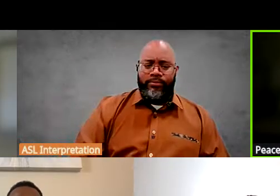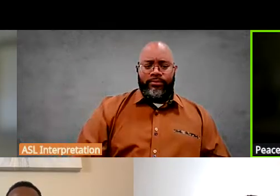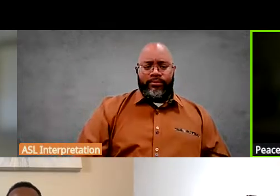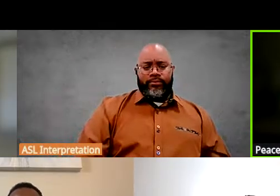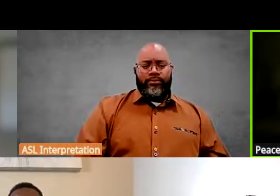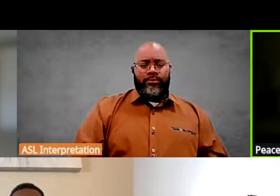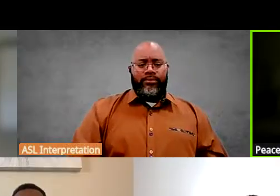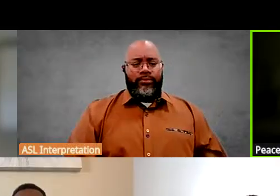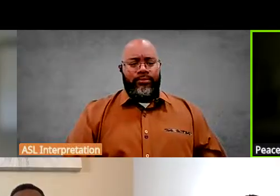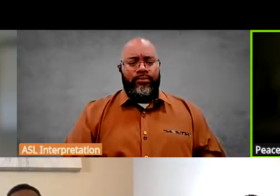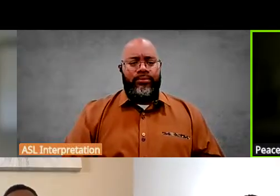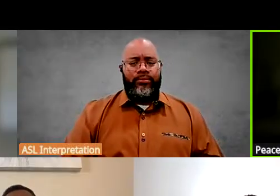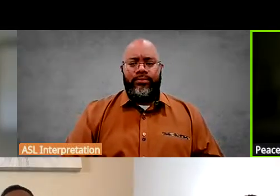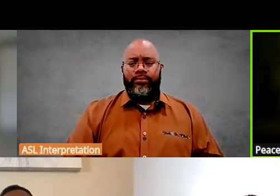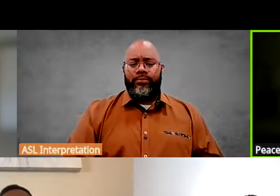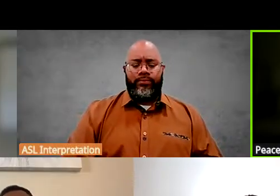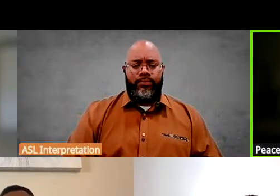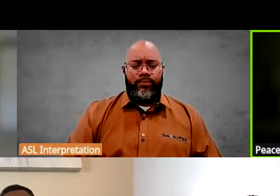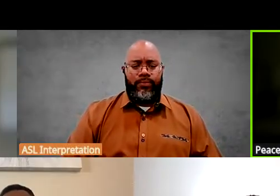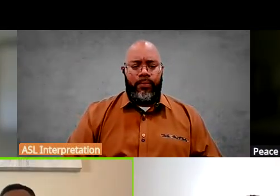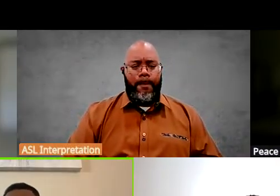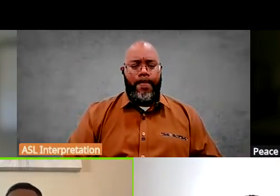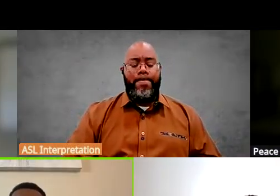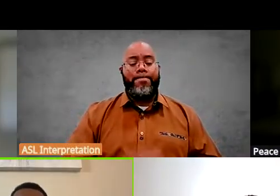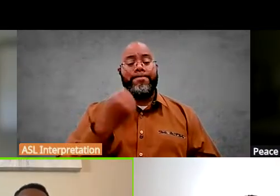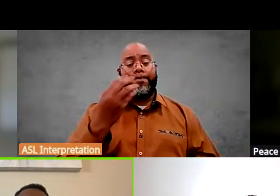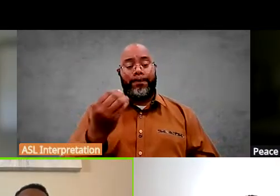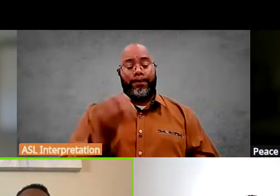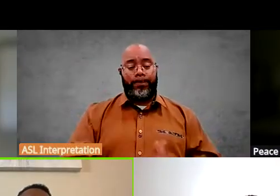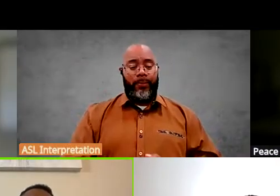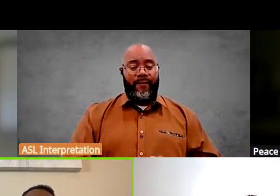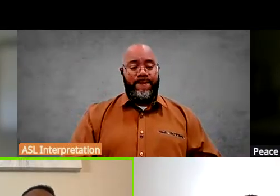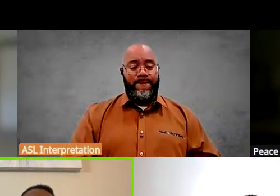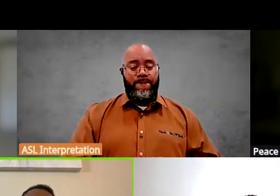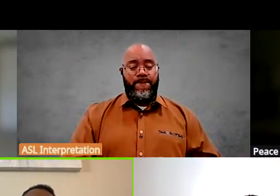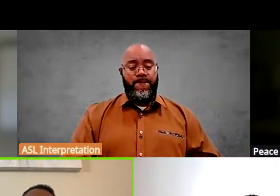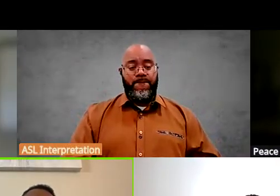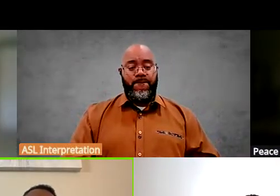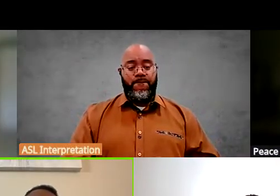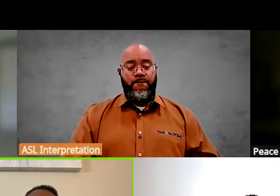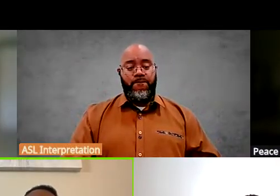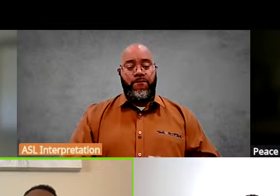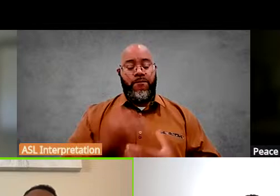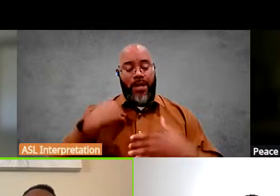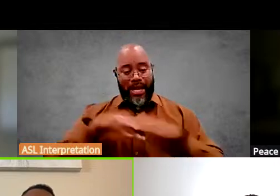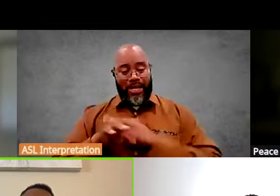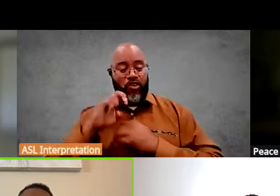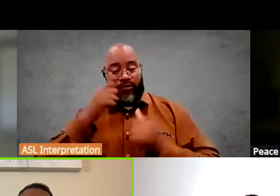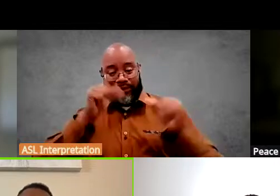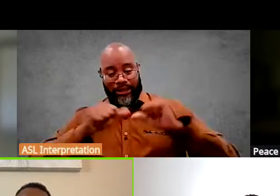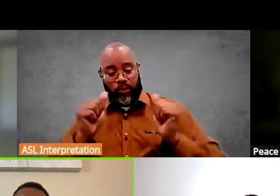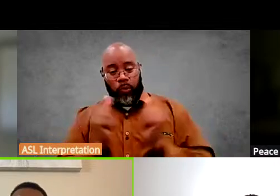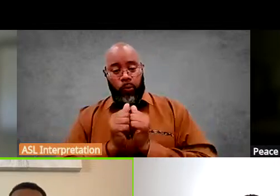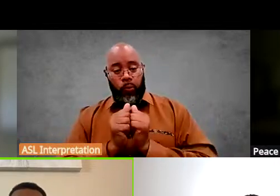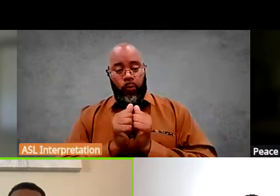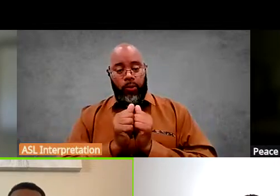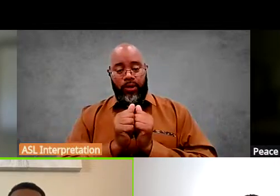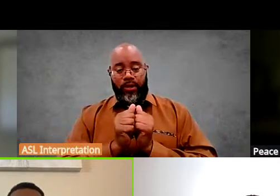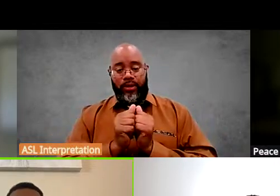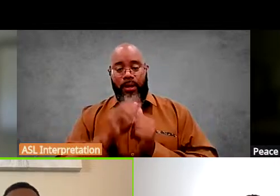Douglas, do you have anything Okay. to add there or? So so I went into neuroscience with a biochemistry